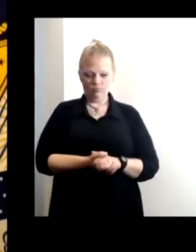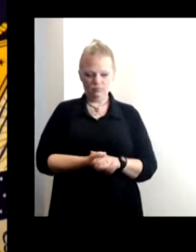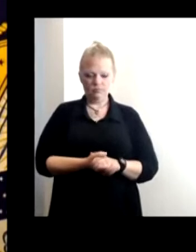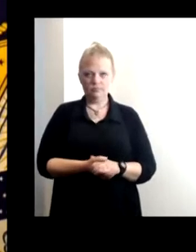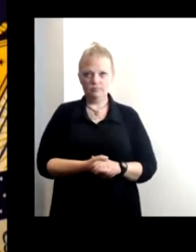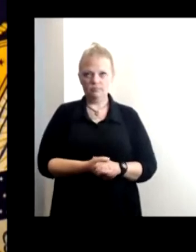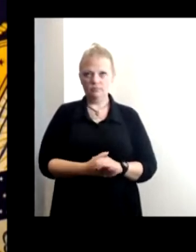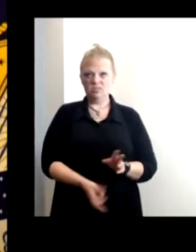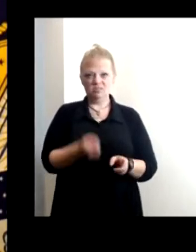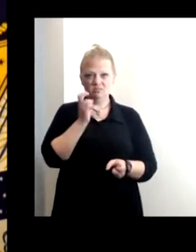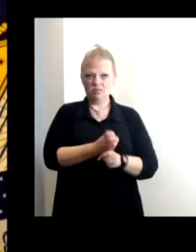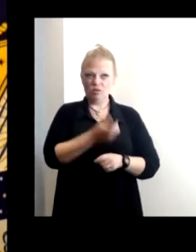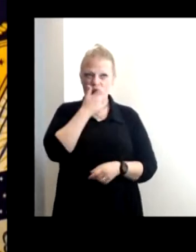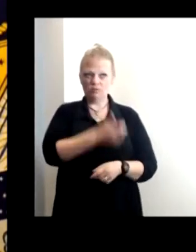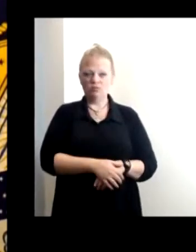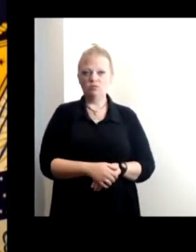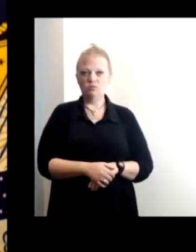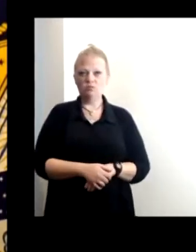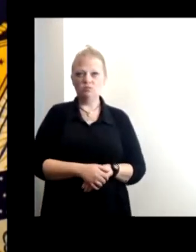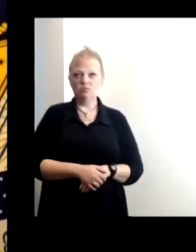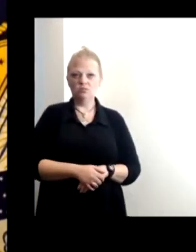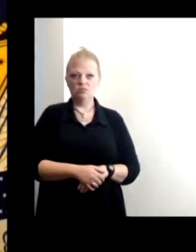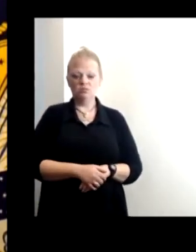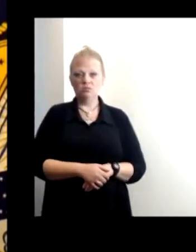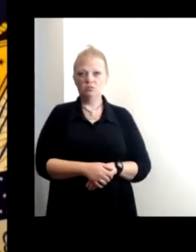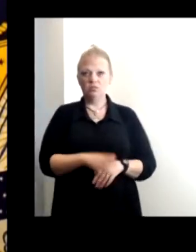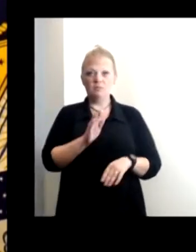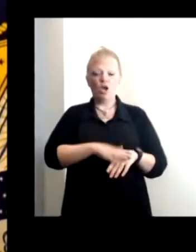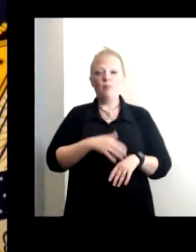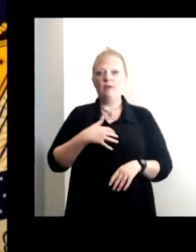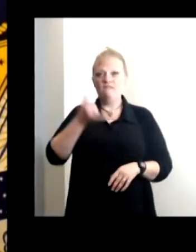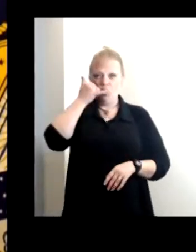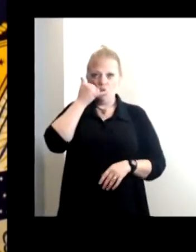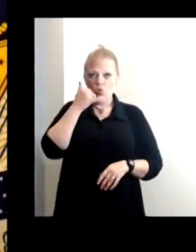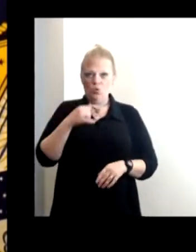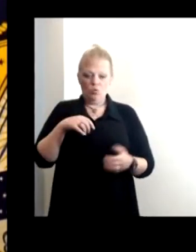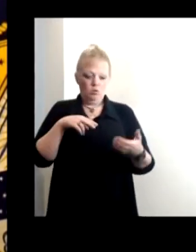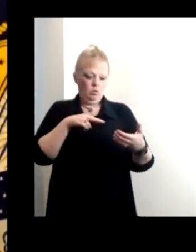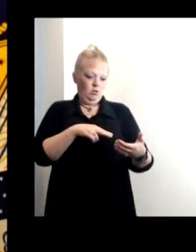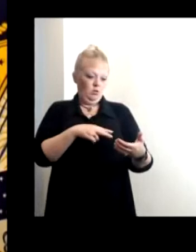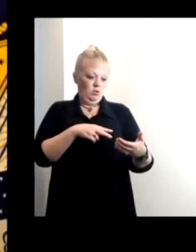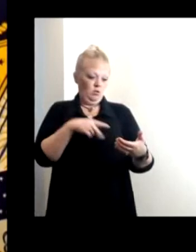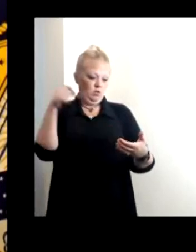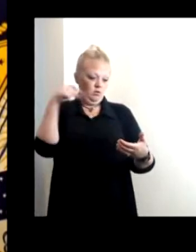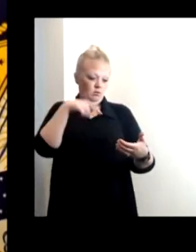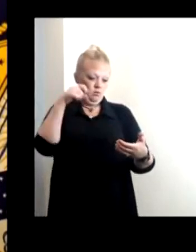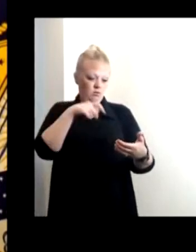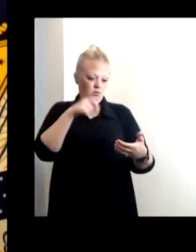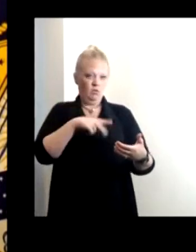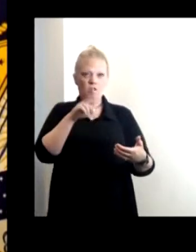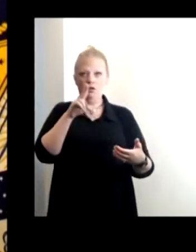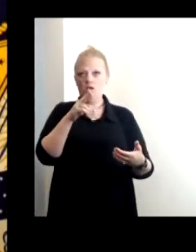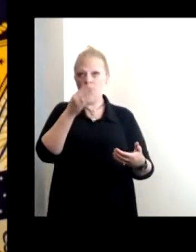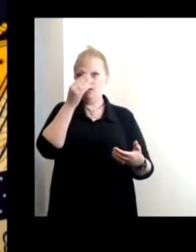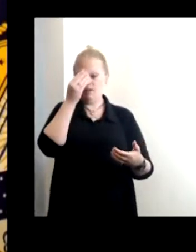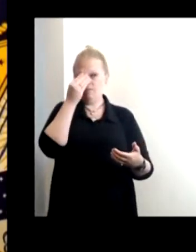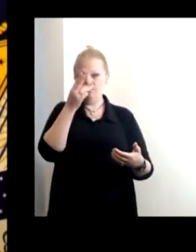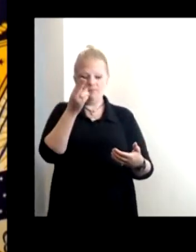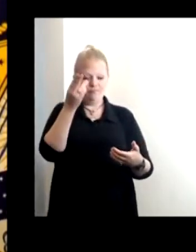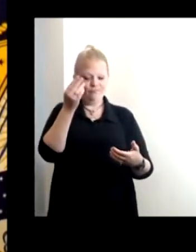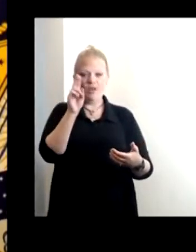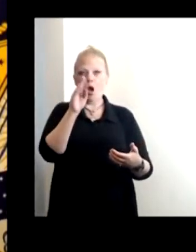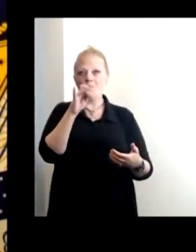It's tough to watch. I get on my phone updates from our 911 call center